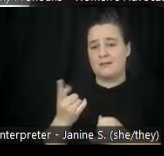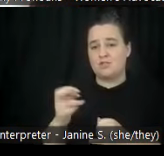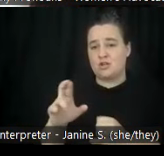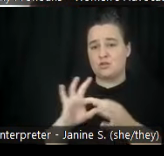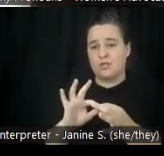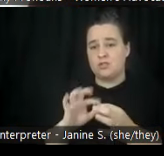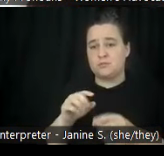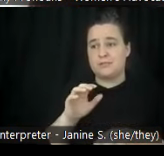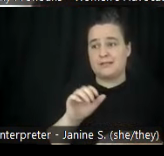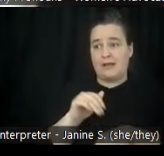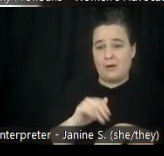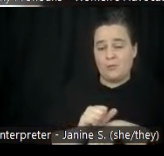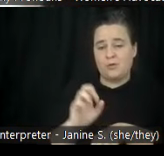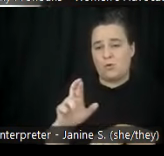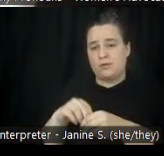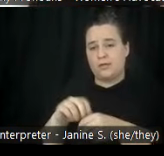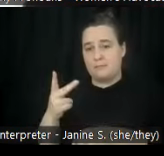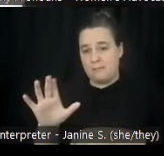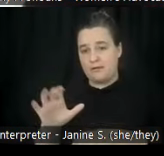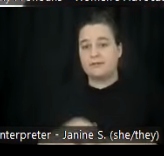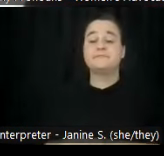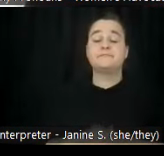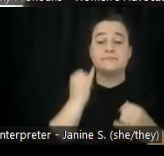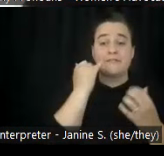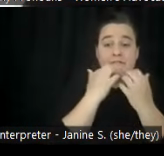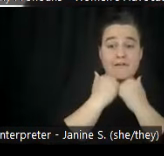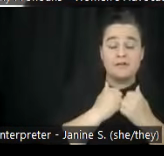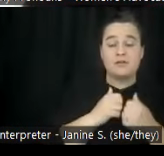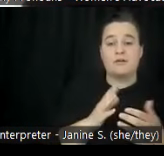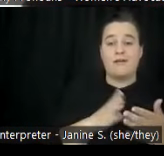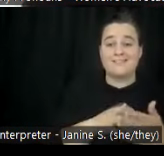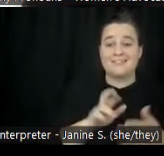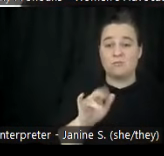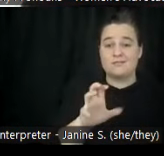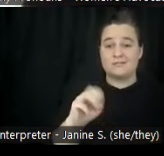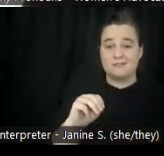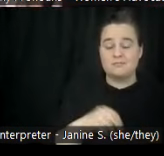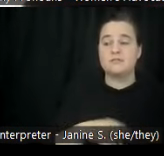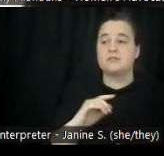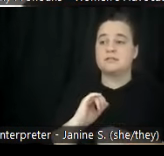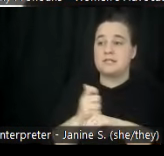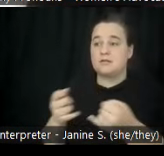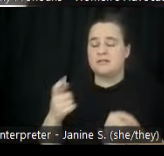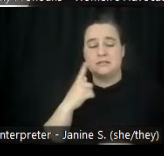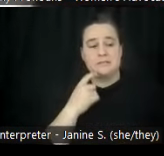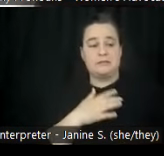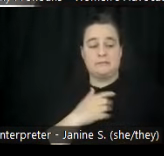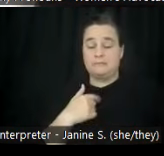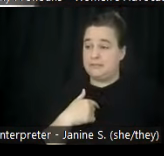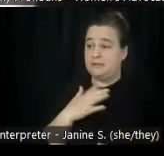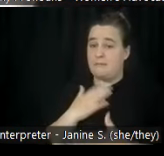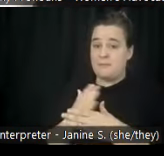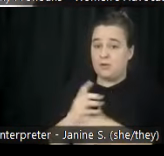work or in public. If someone values anti-racism, they might set up a boundary such as, just because me and my partner are both